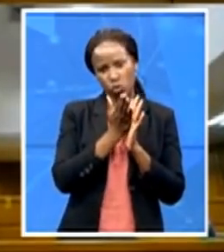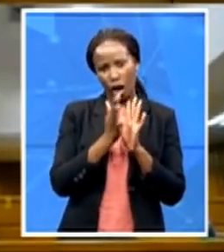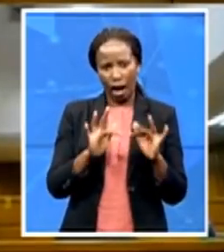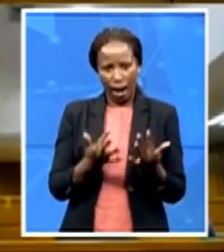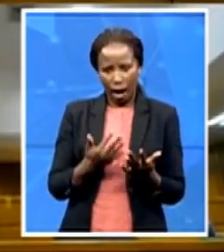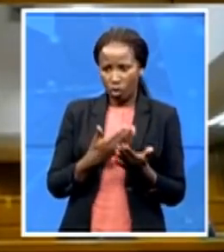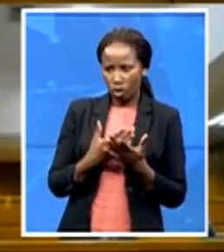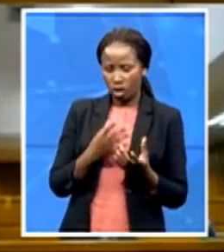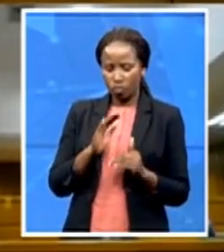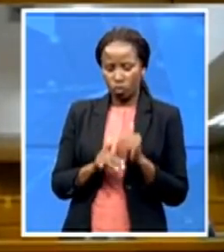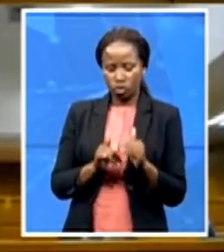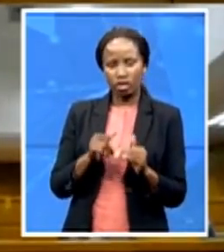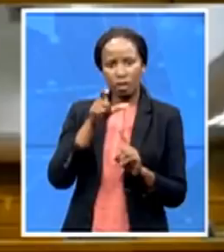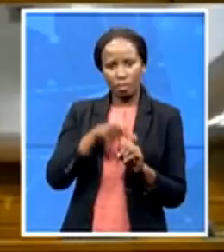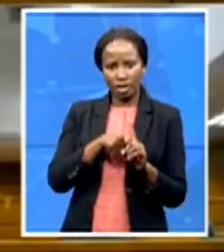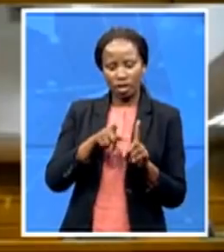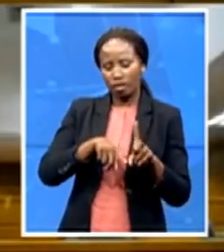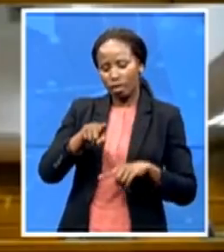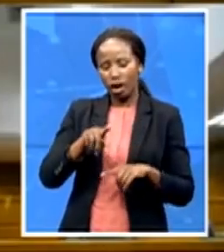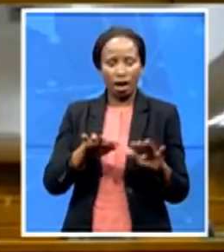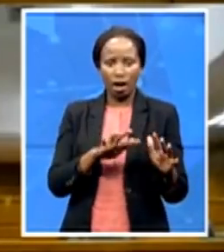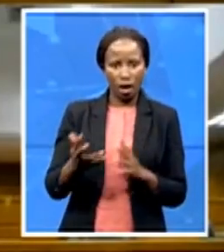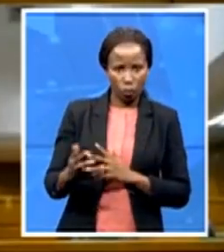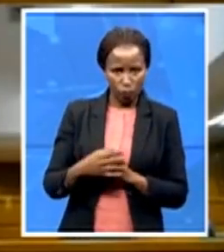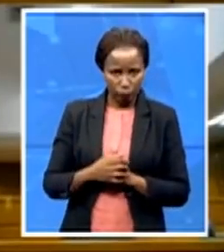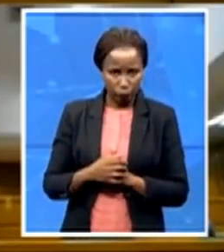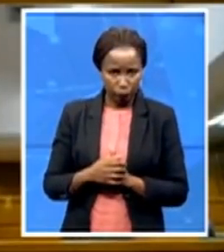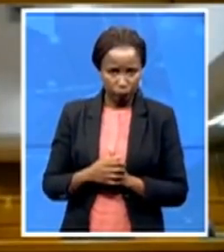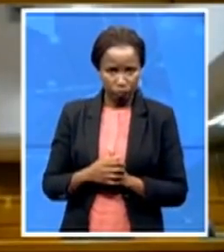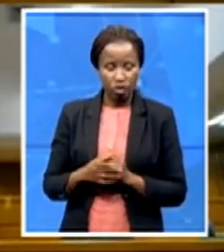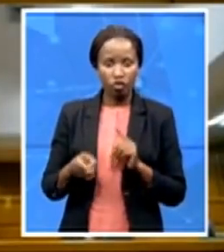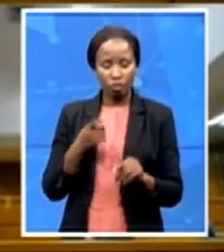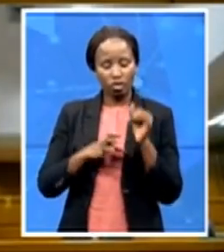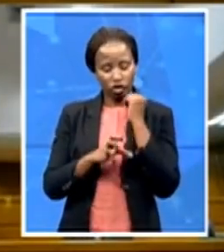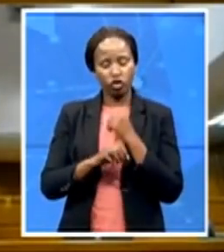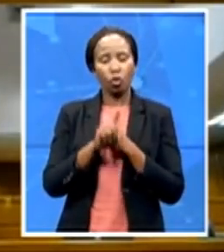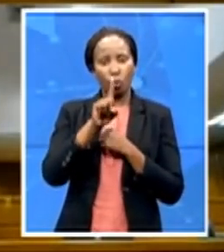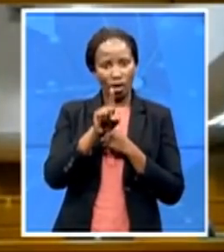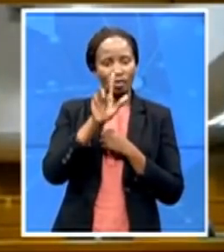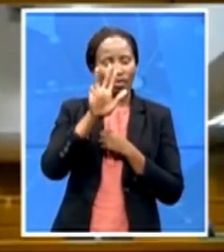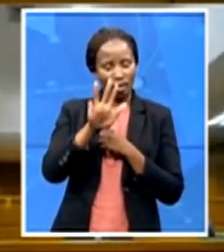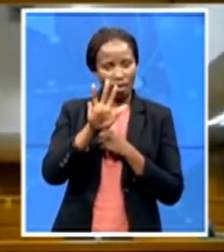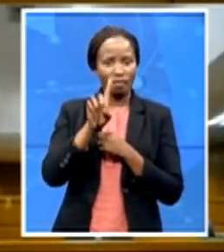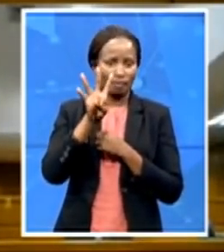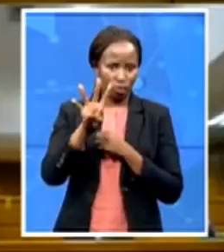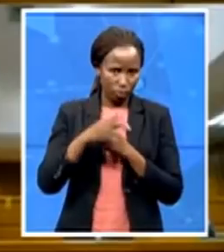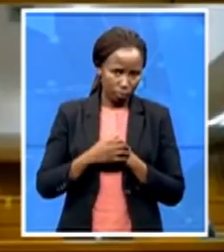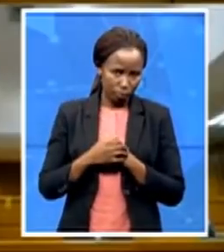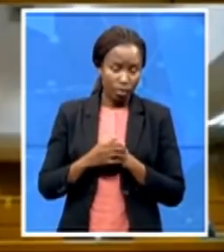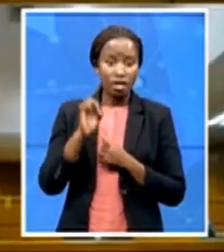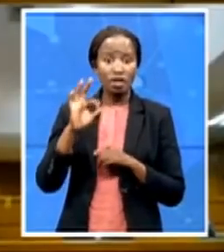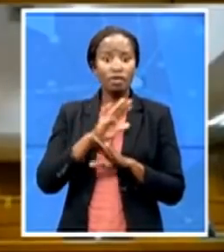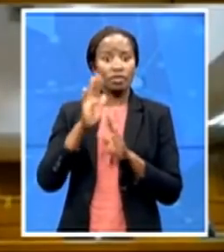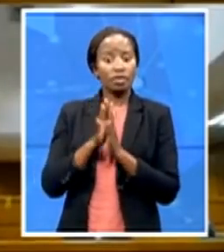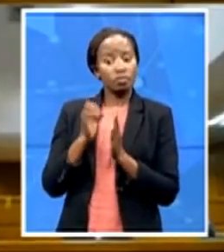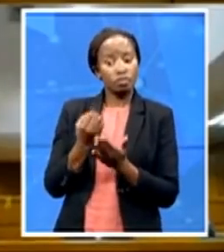mechanism for removal in Section 194. And once it's submitted as we accepted as we submit, it should be that the date